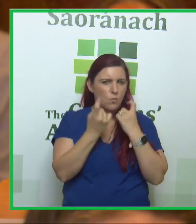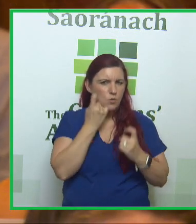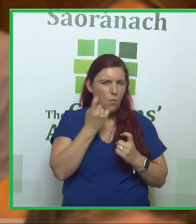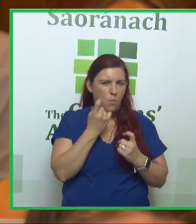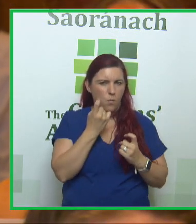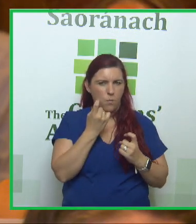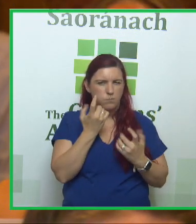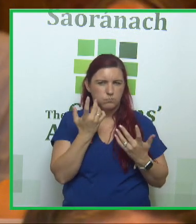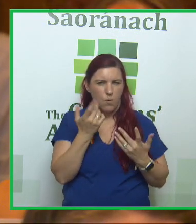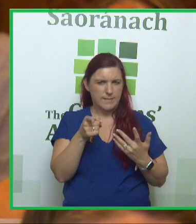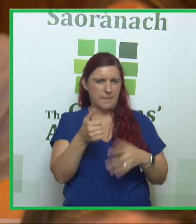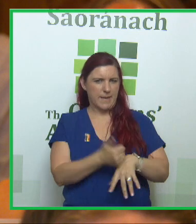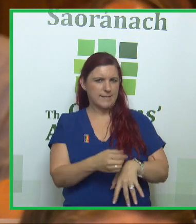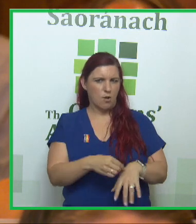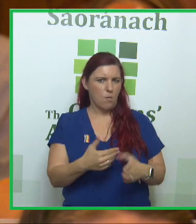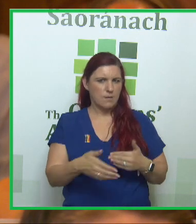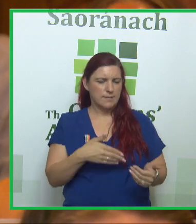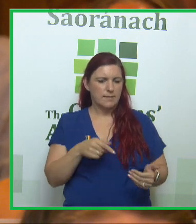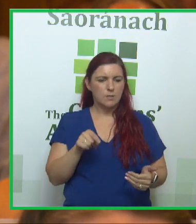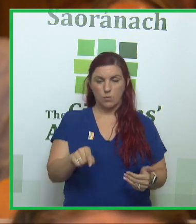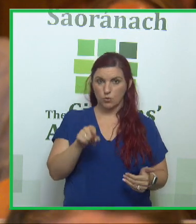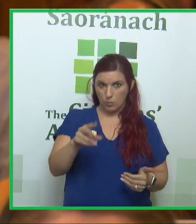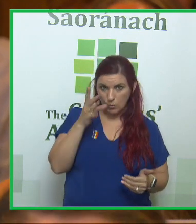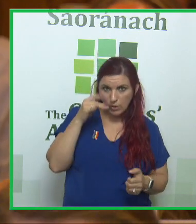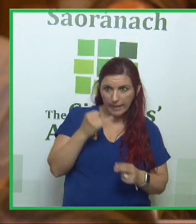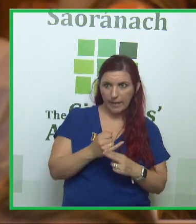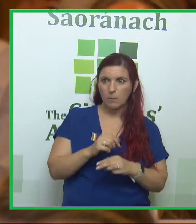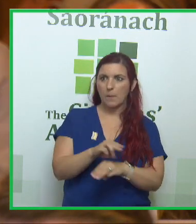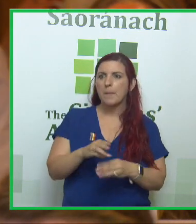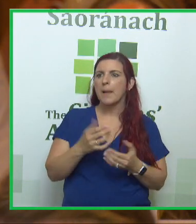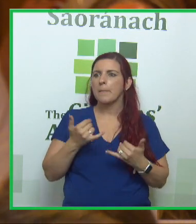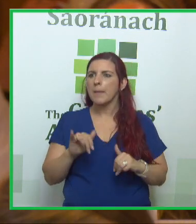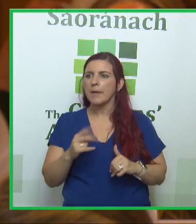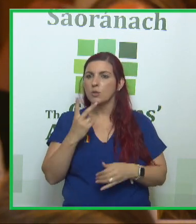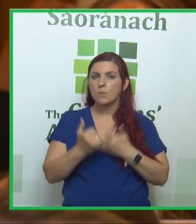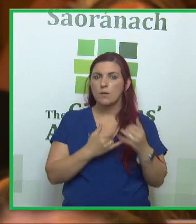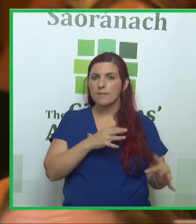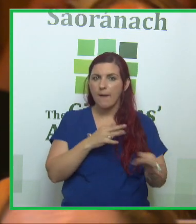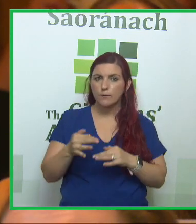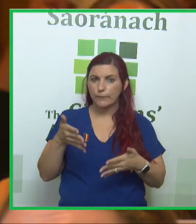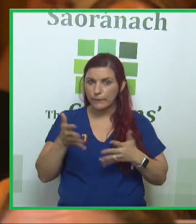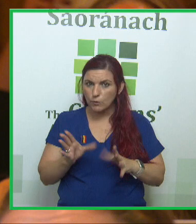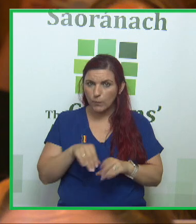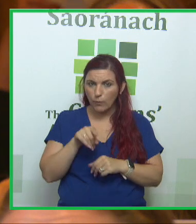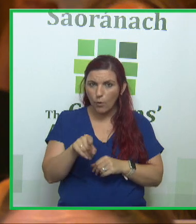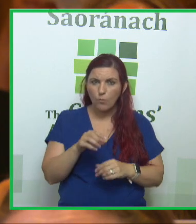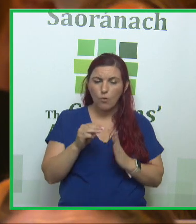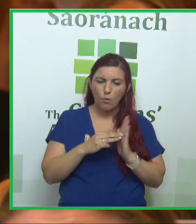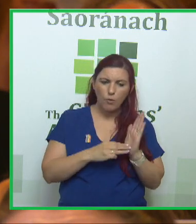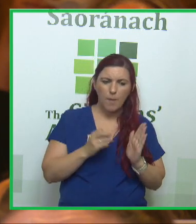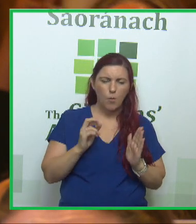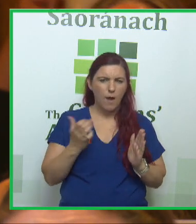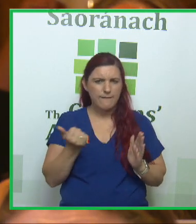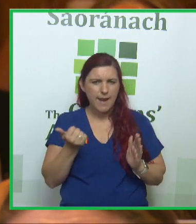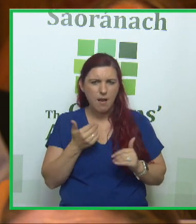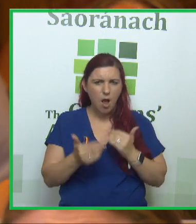that's based on. Like, do you check in with people maybe 2 years after they've finished with your program? Or is there any